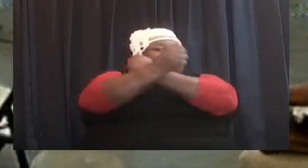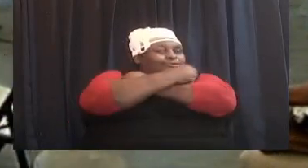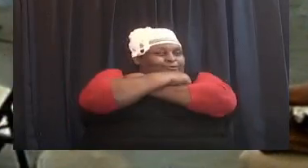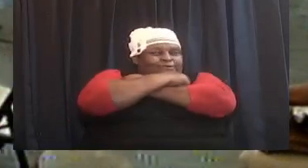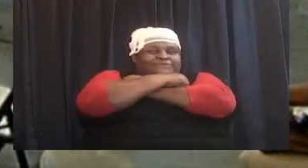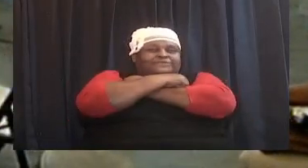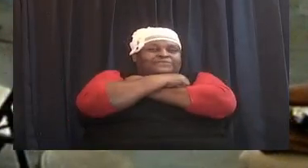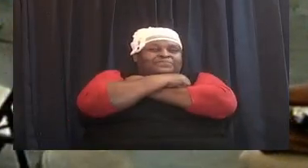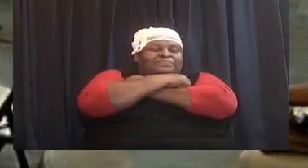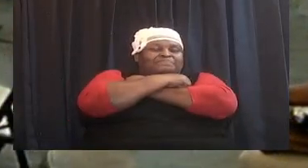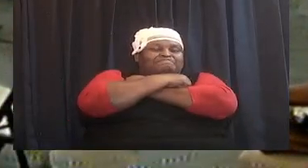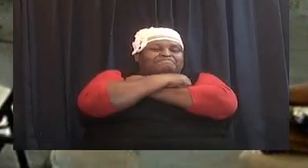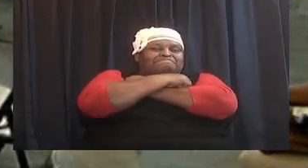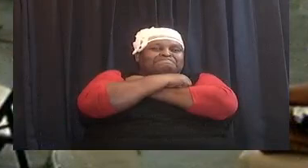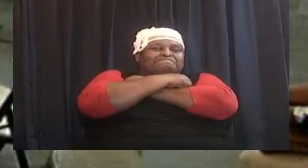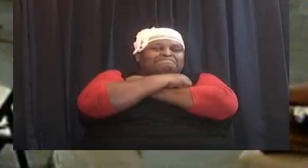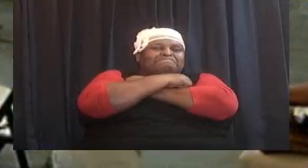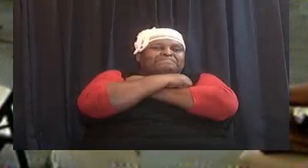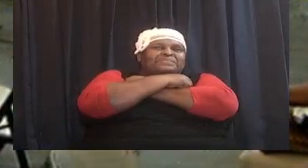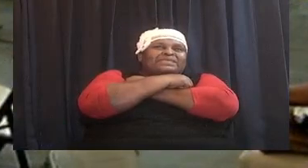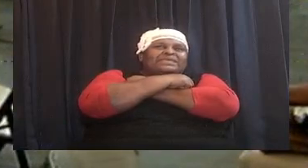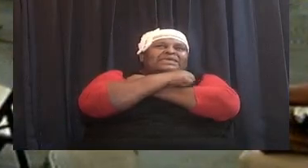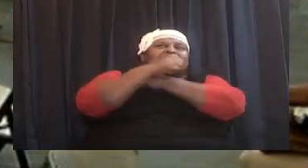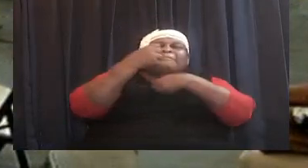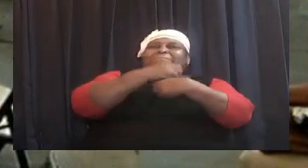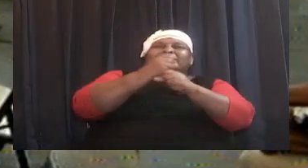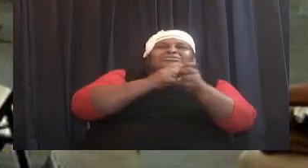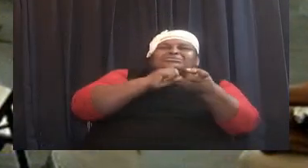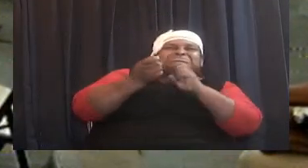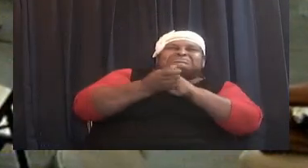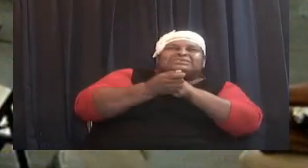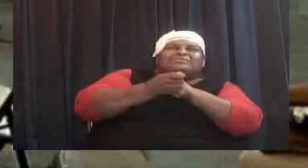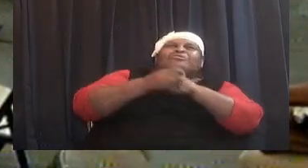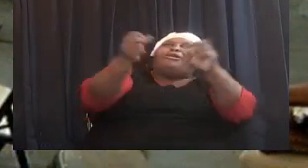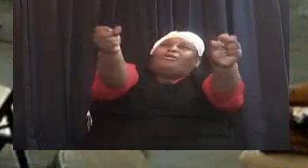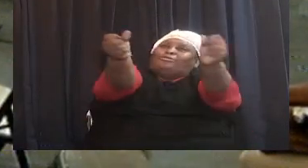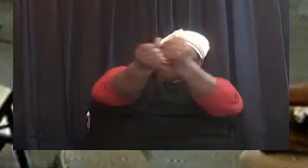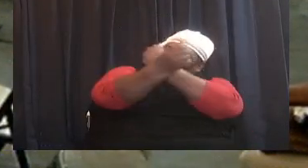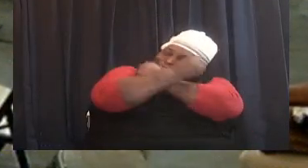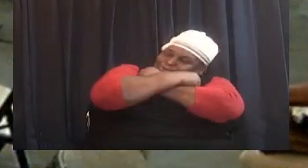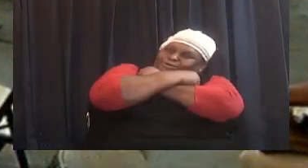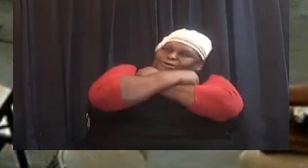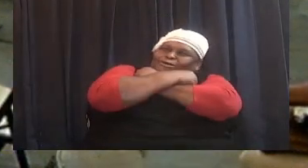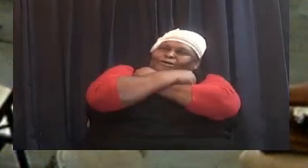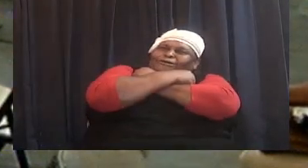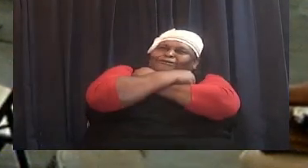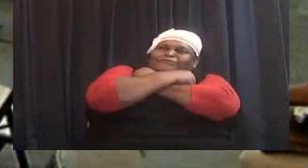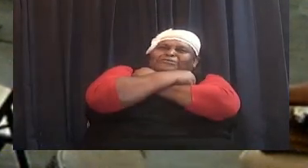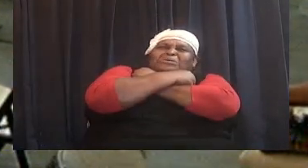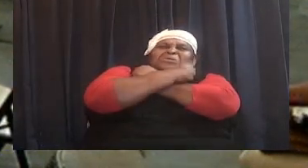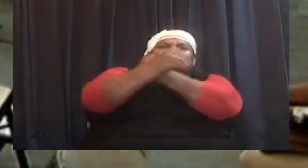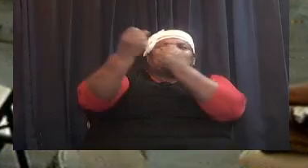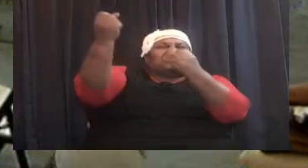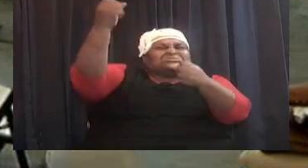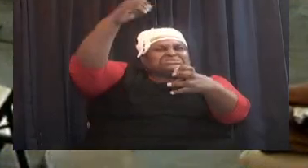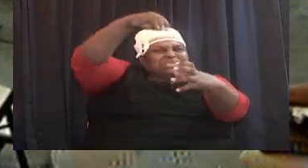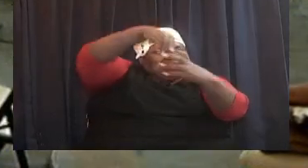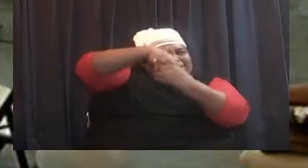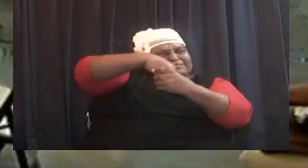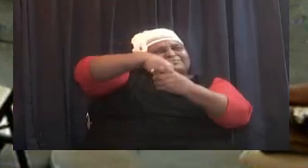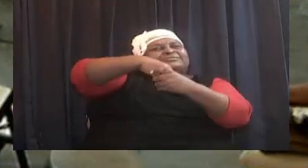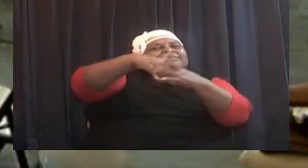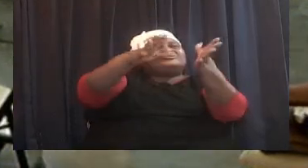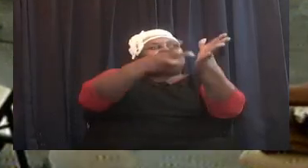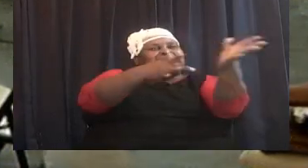Wait, no, that is wrong. Let me change it around. Love was hung on